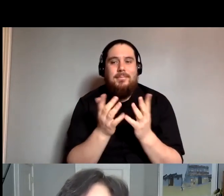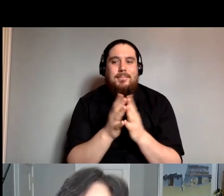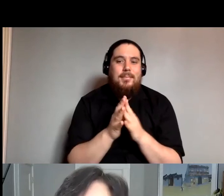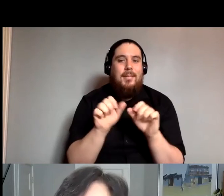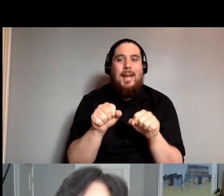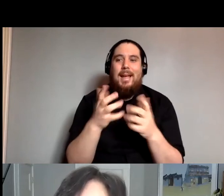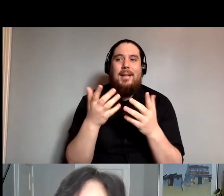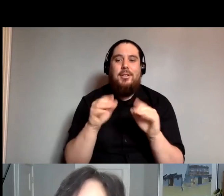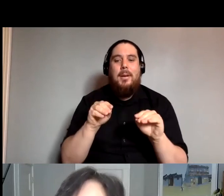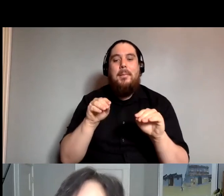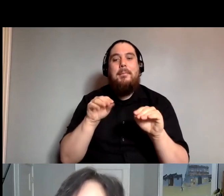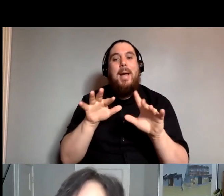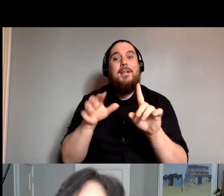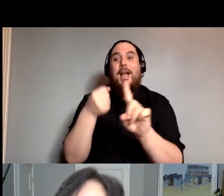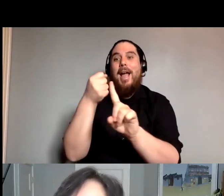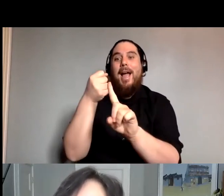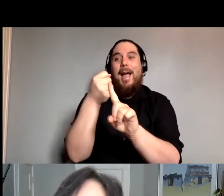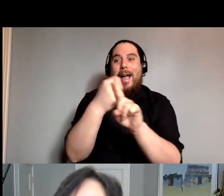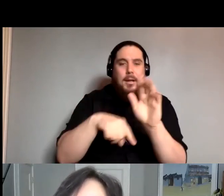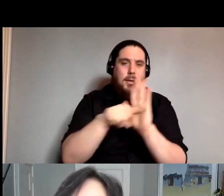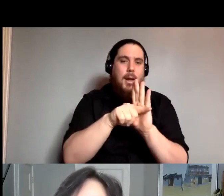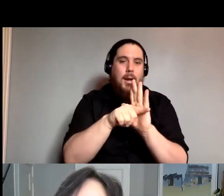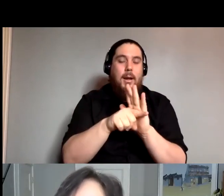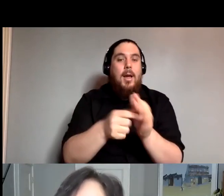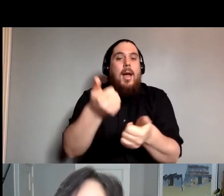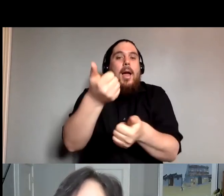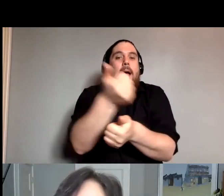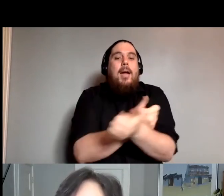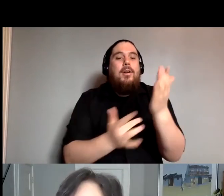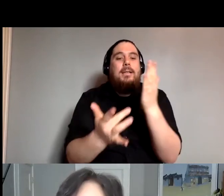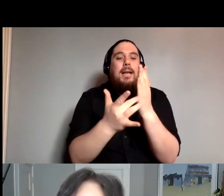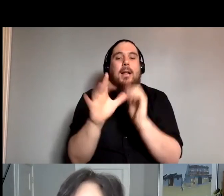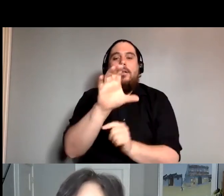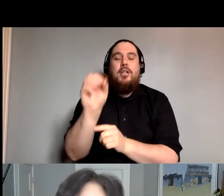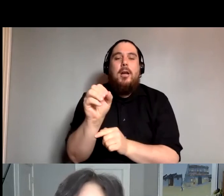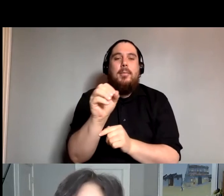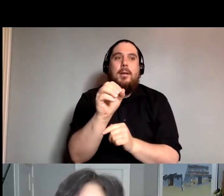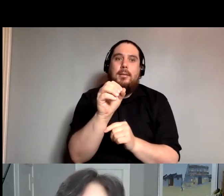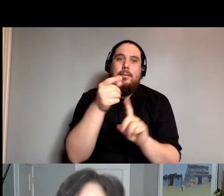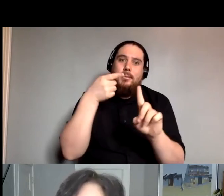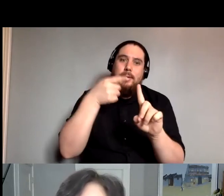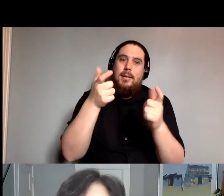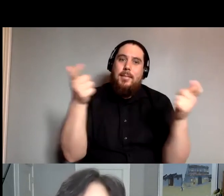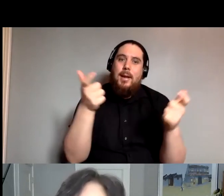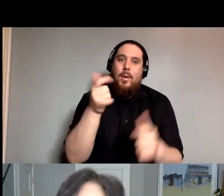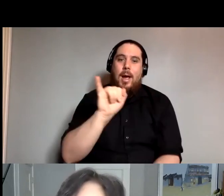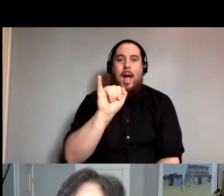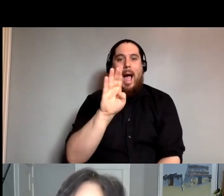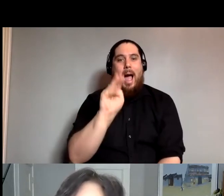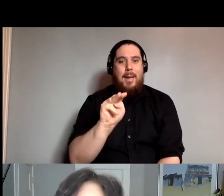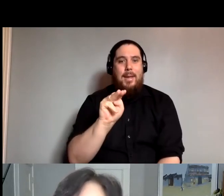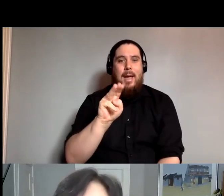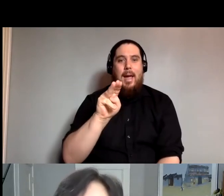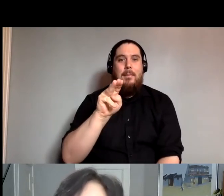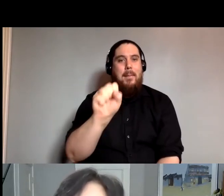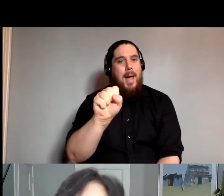impact and negative impact. So every technology company, especially the big ones, I know IBM,